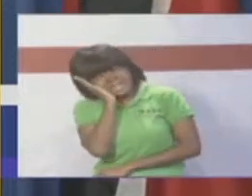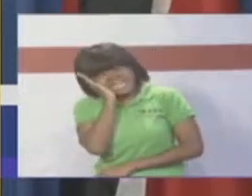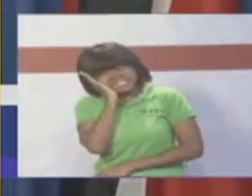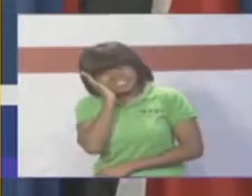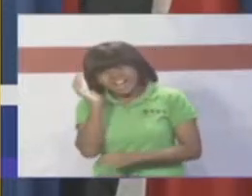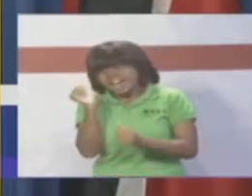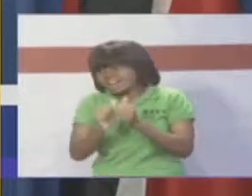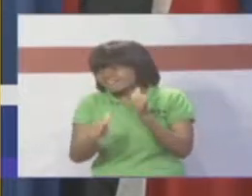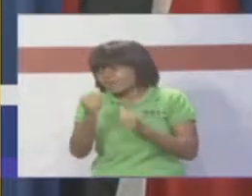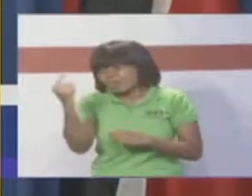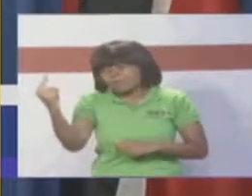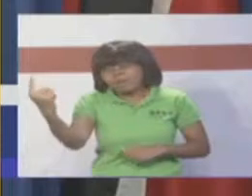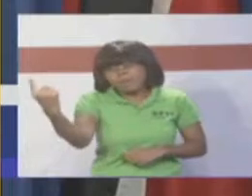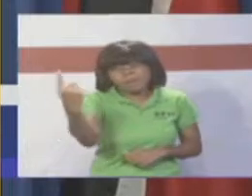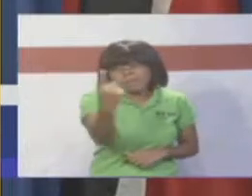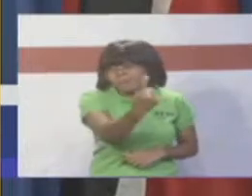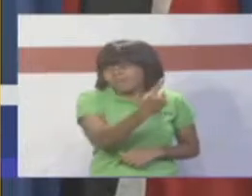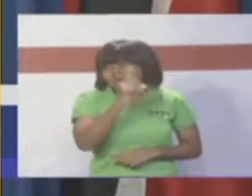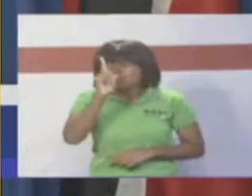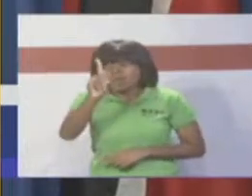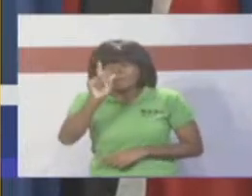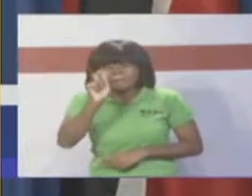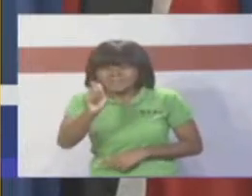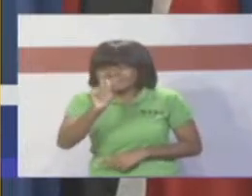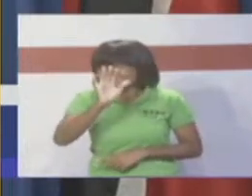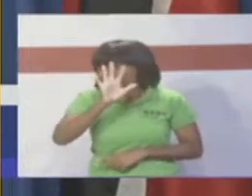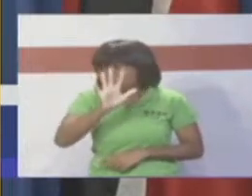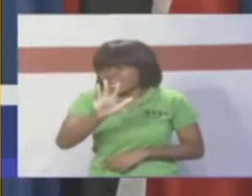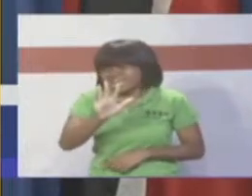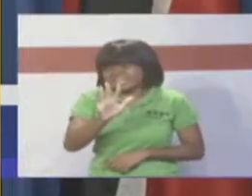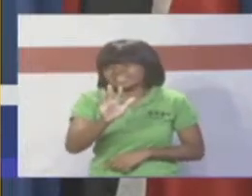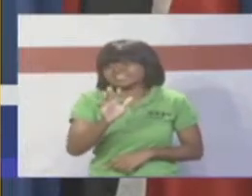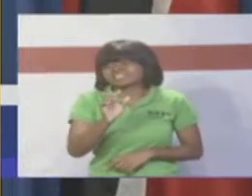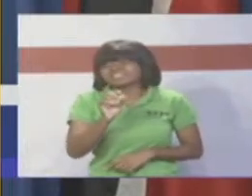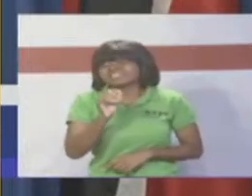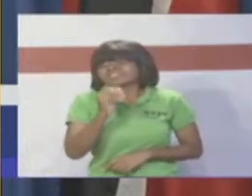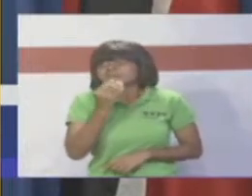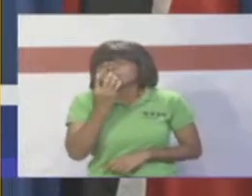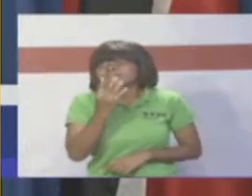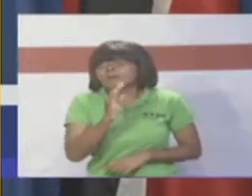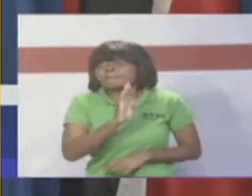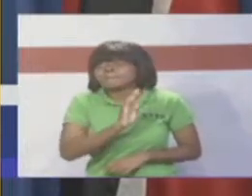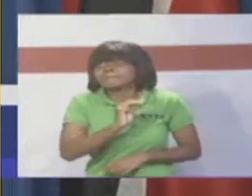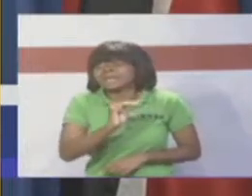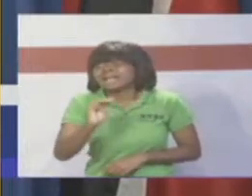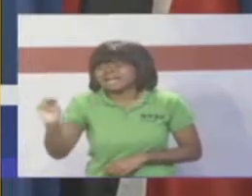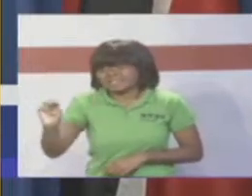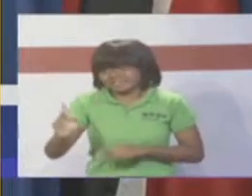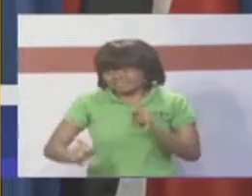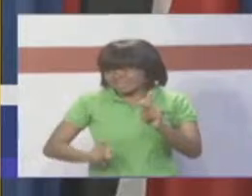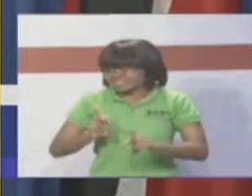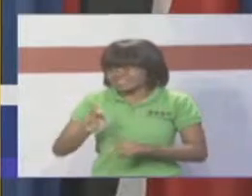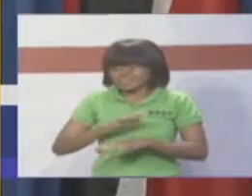number of hospitals. That means a limited number of situations for immediate health care. And more importantly,